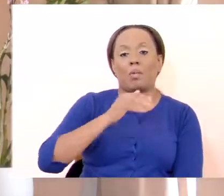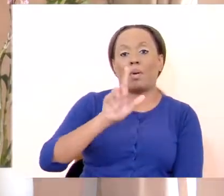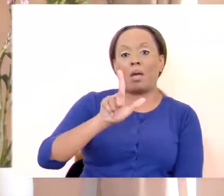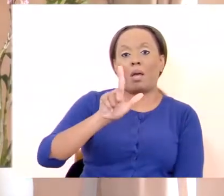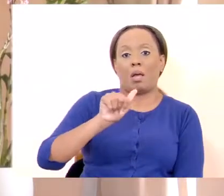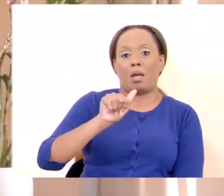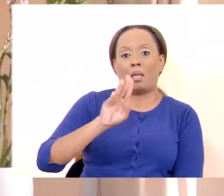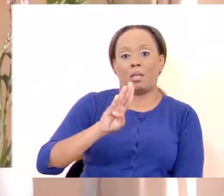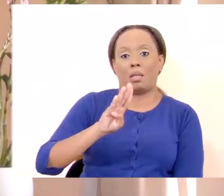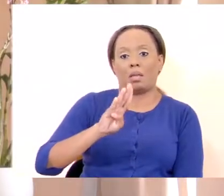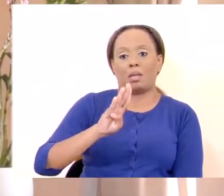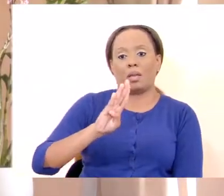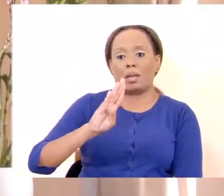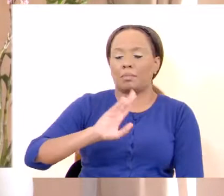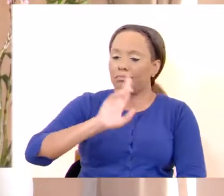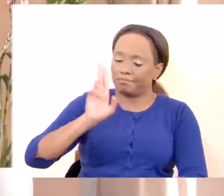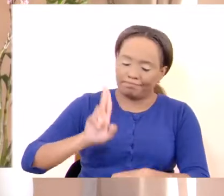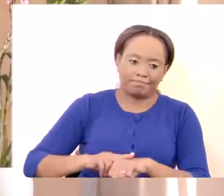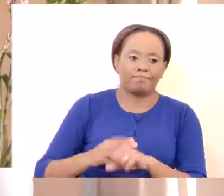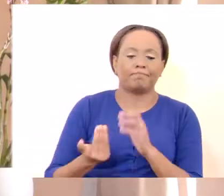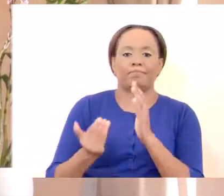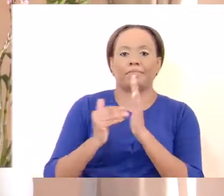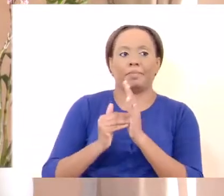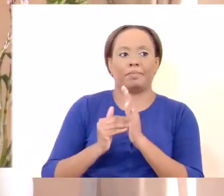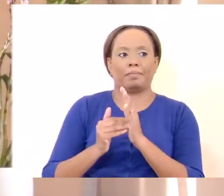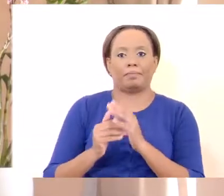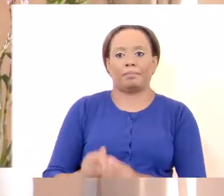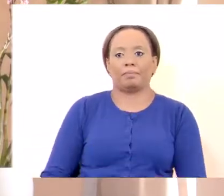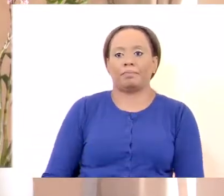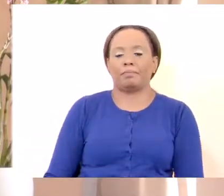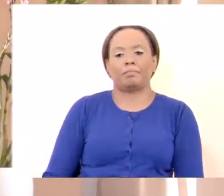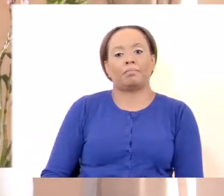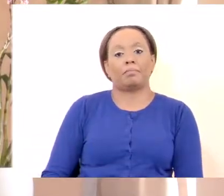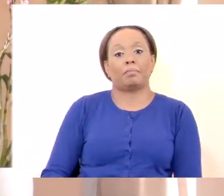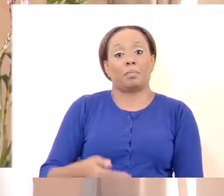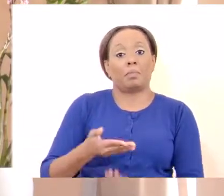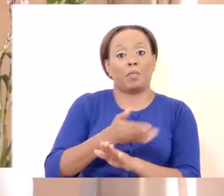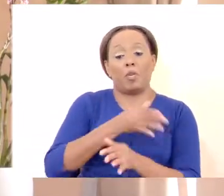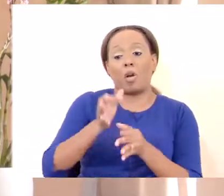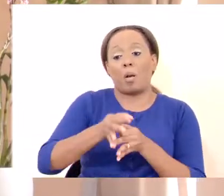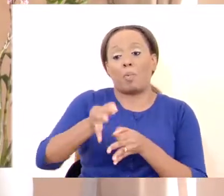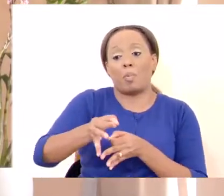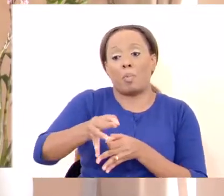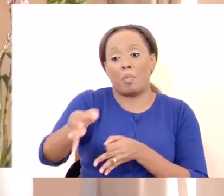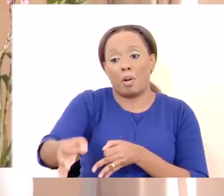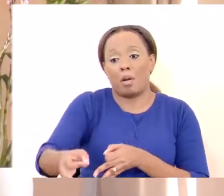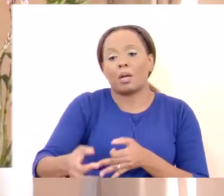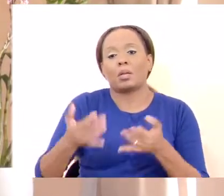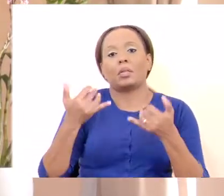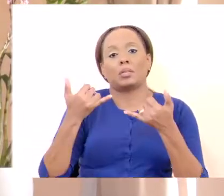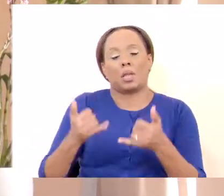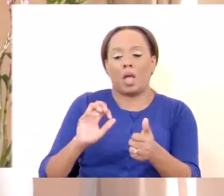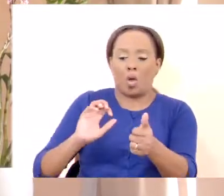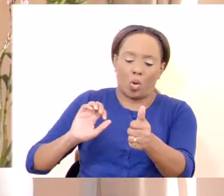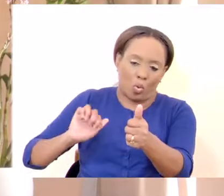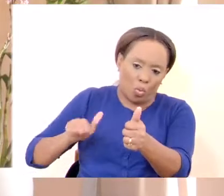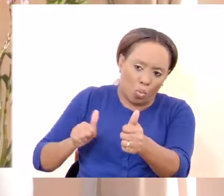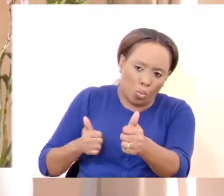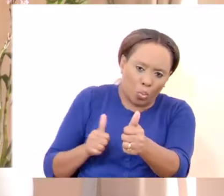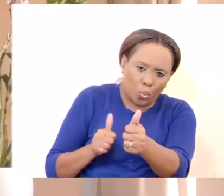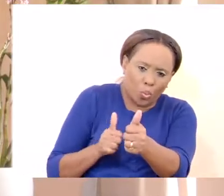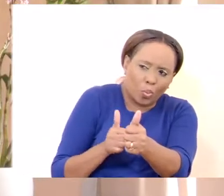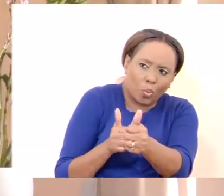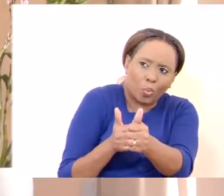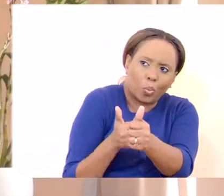is back to normal in terms of cases. The backlog is being cleared. The last set of tests are